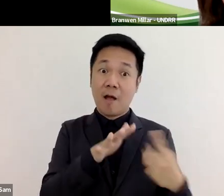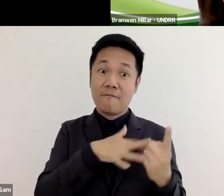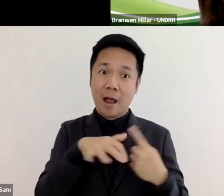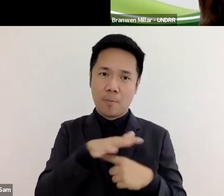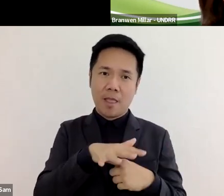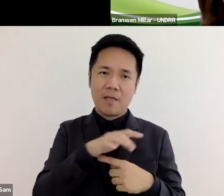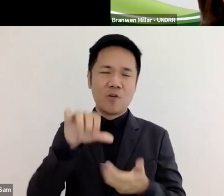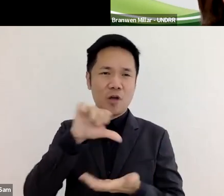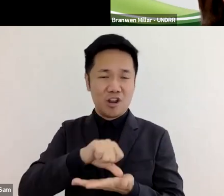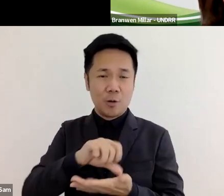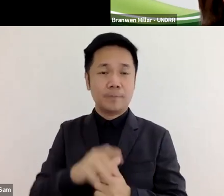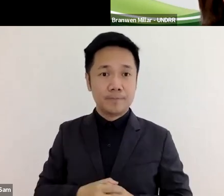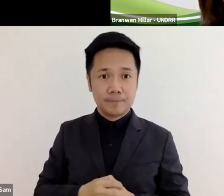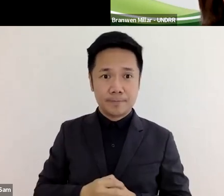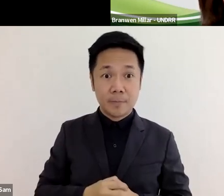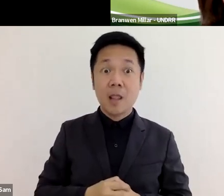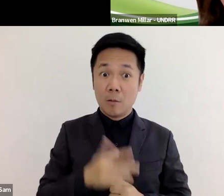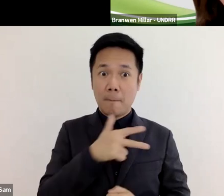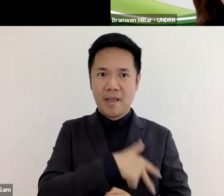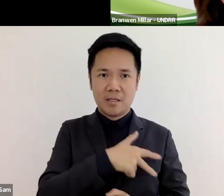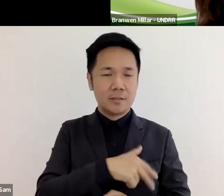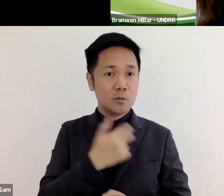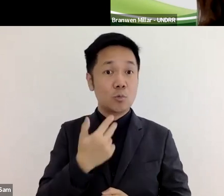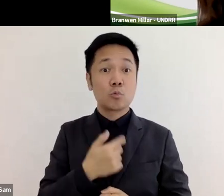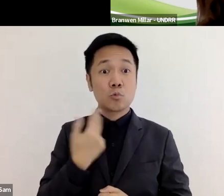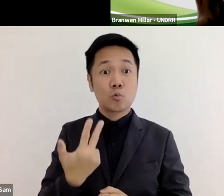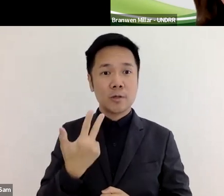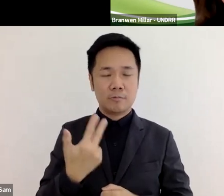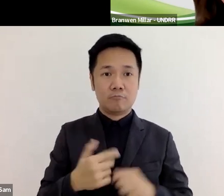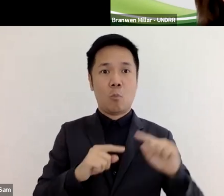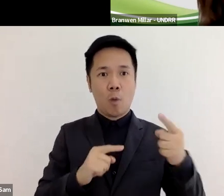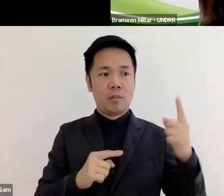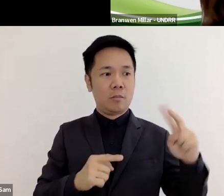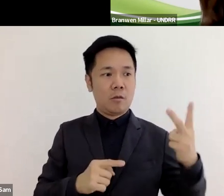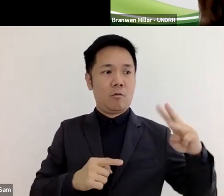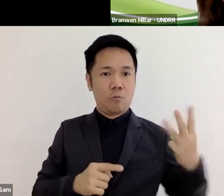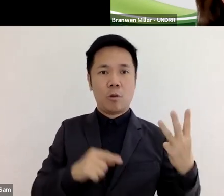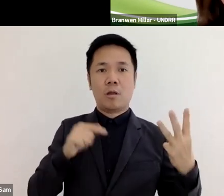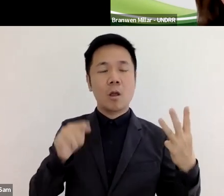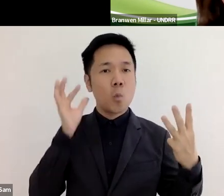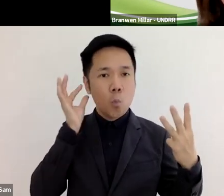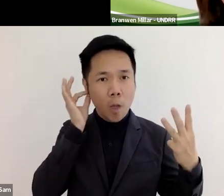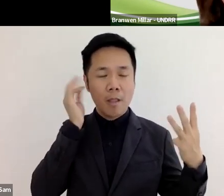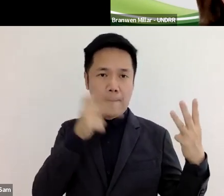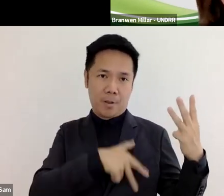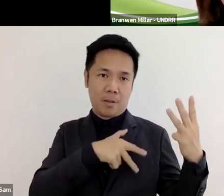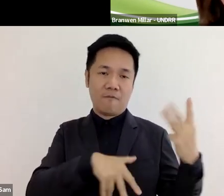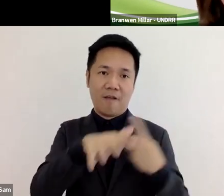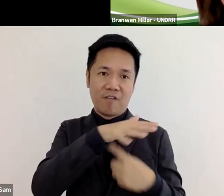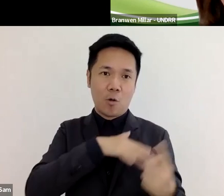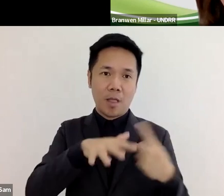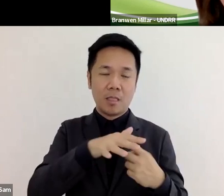Iran, actually at the level of minister. Madam Chair, due to the necessity of comprehensive